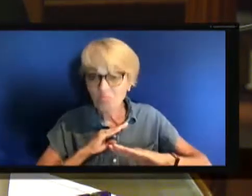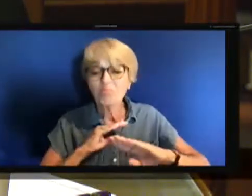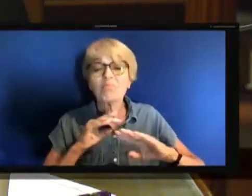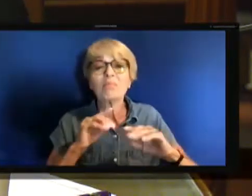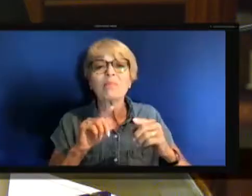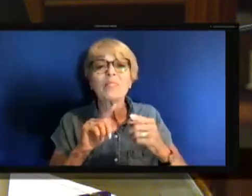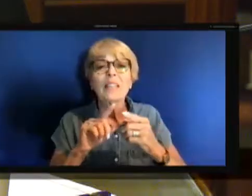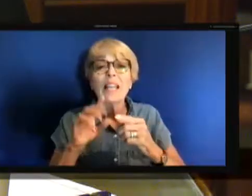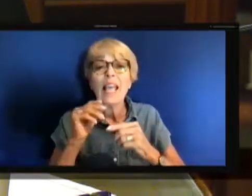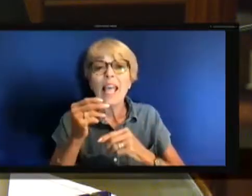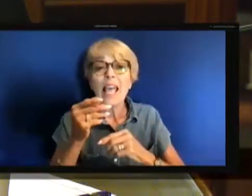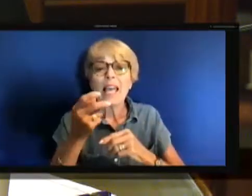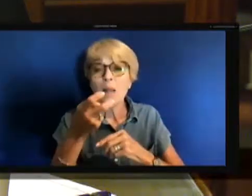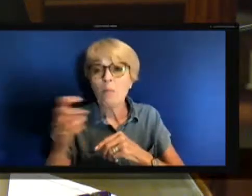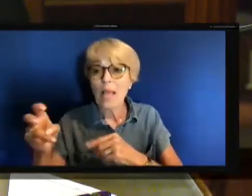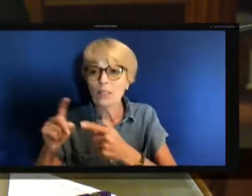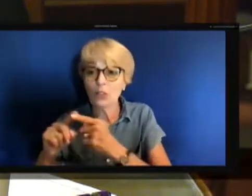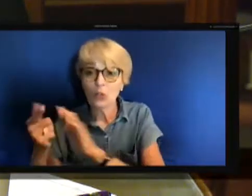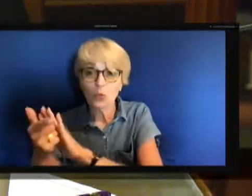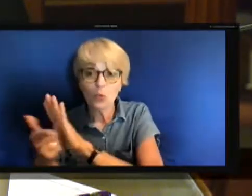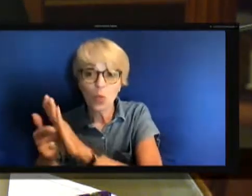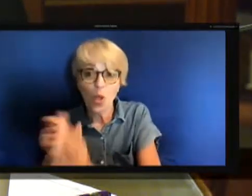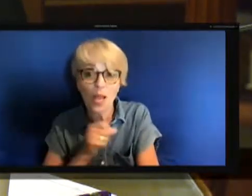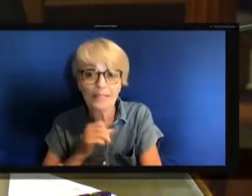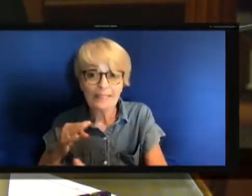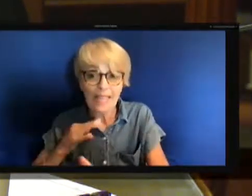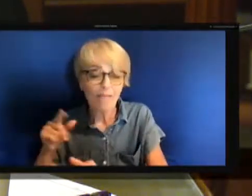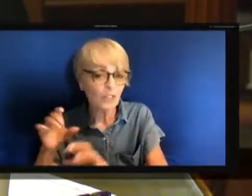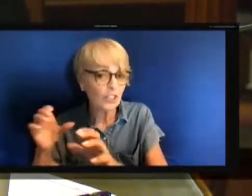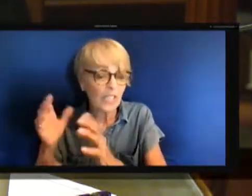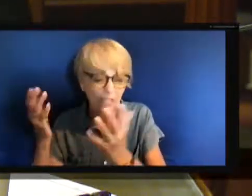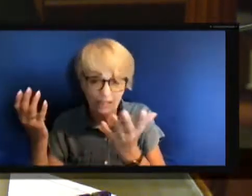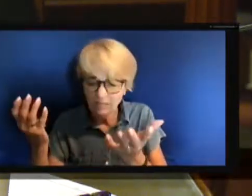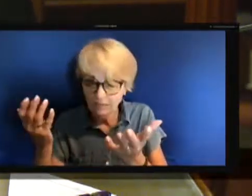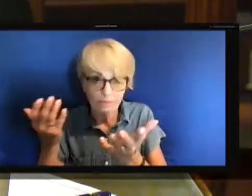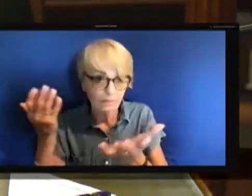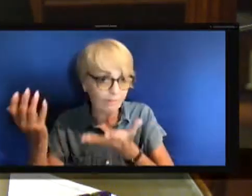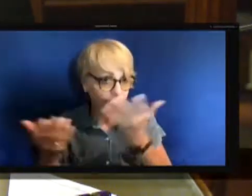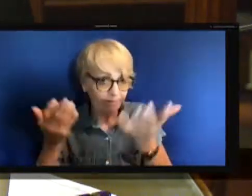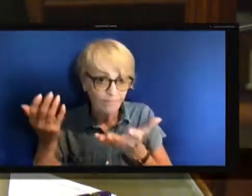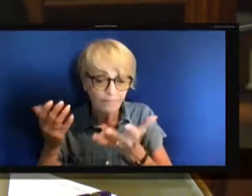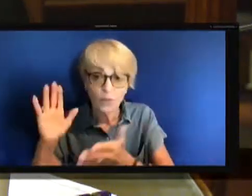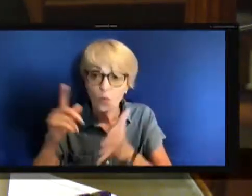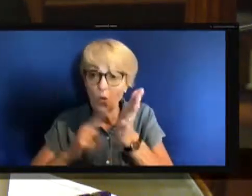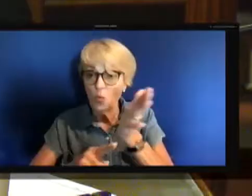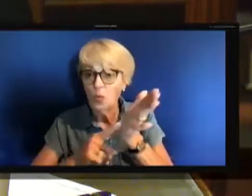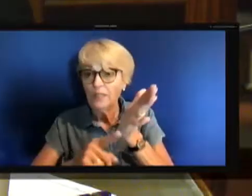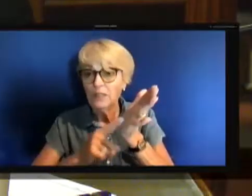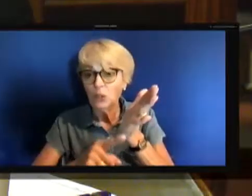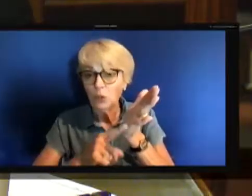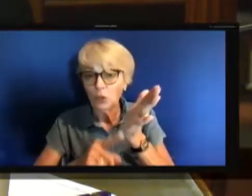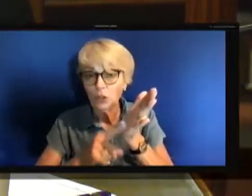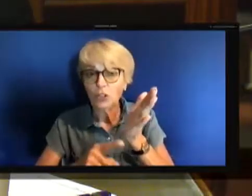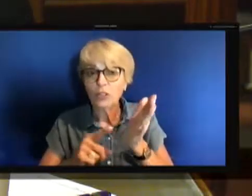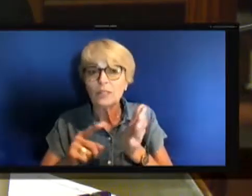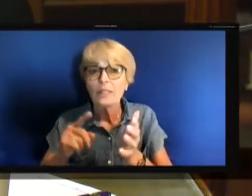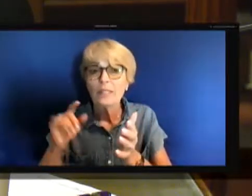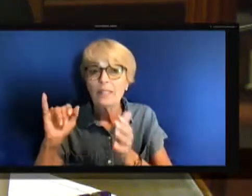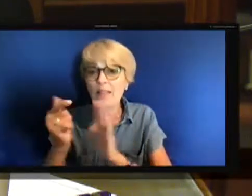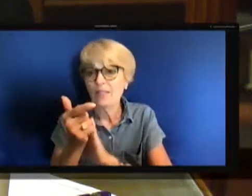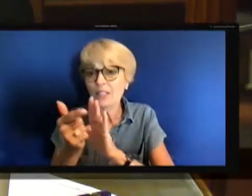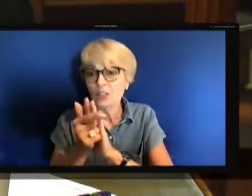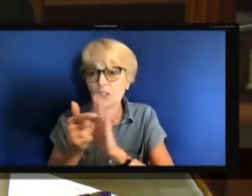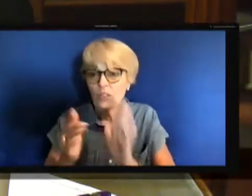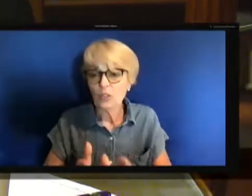one of the law staff, and she does whatever research that the solicitor would ask her to